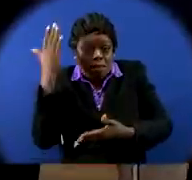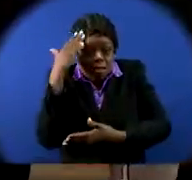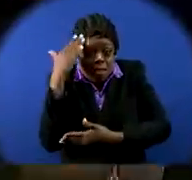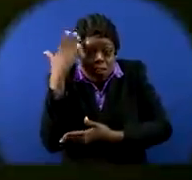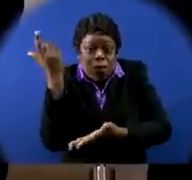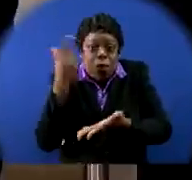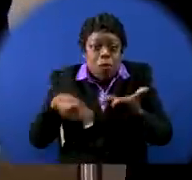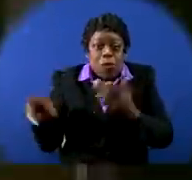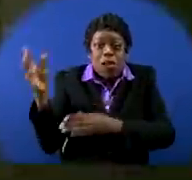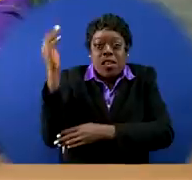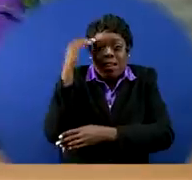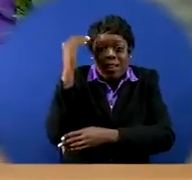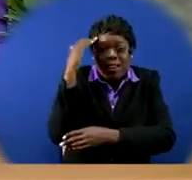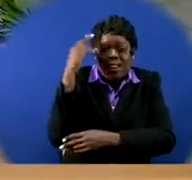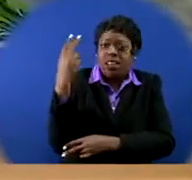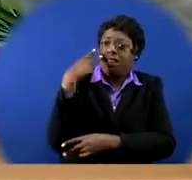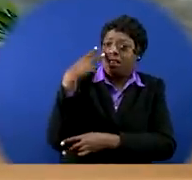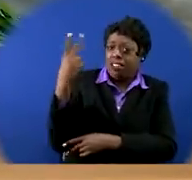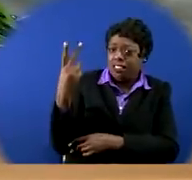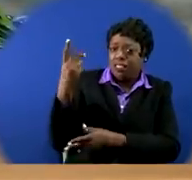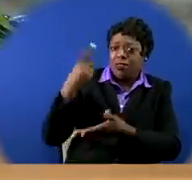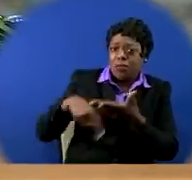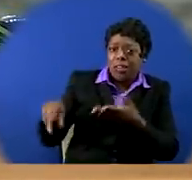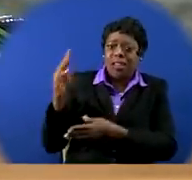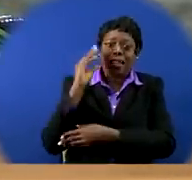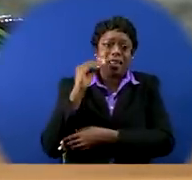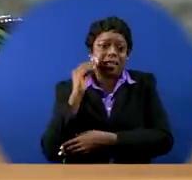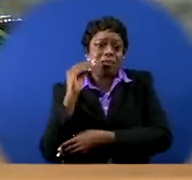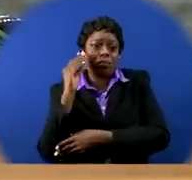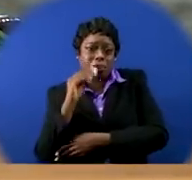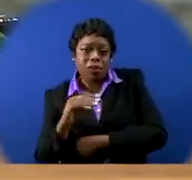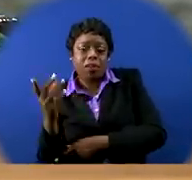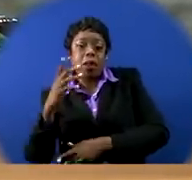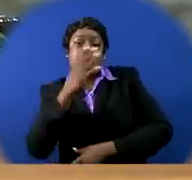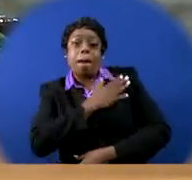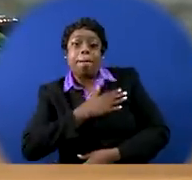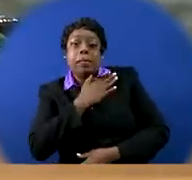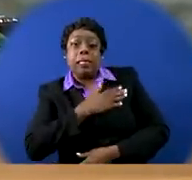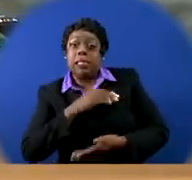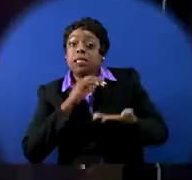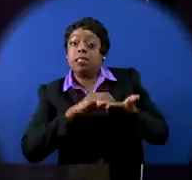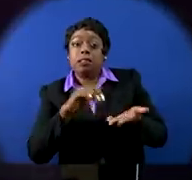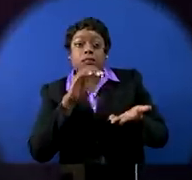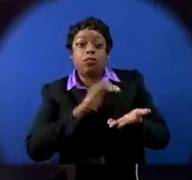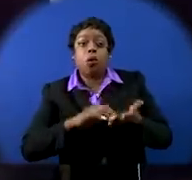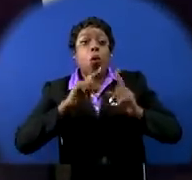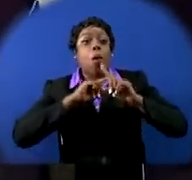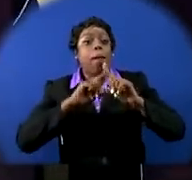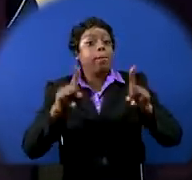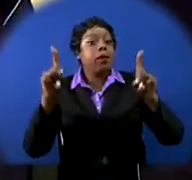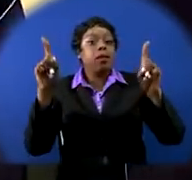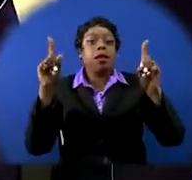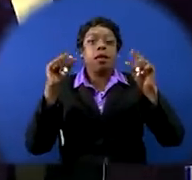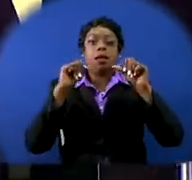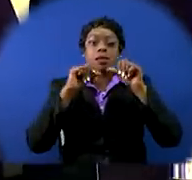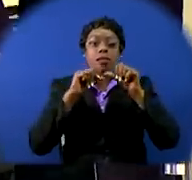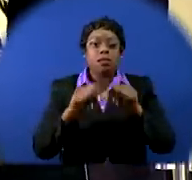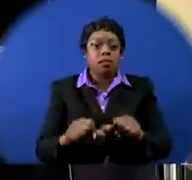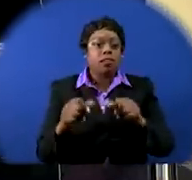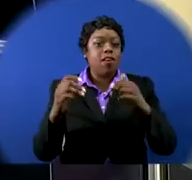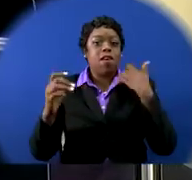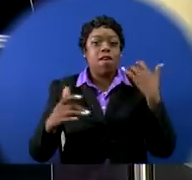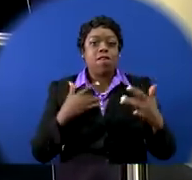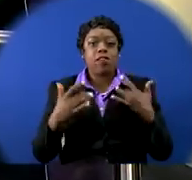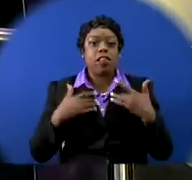know, since I've seen what I've seen, please excuse me, but I feel like giving